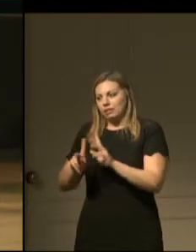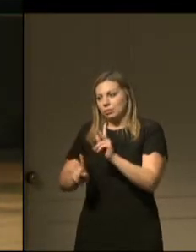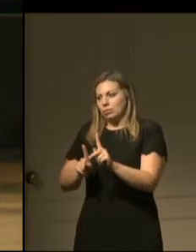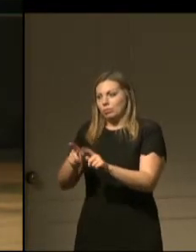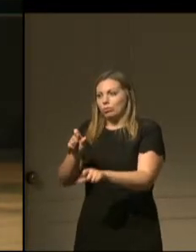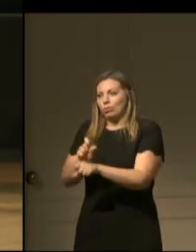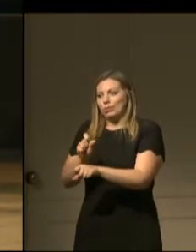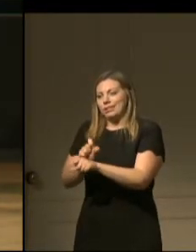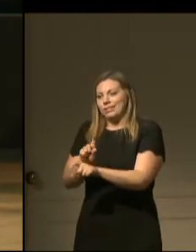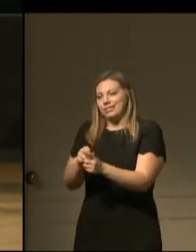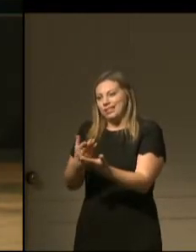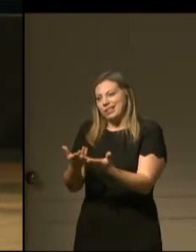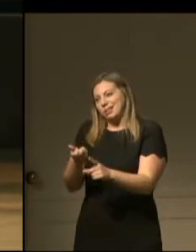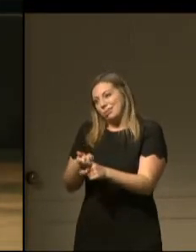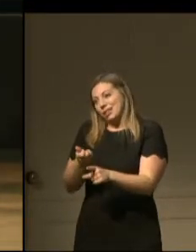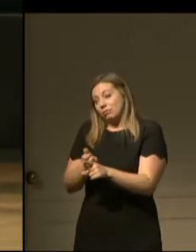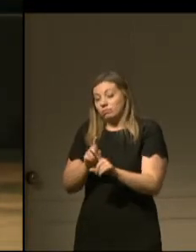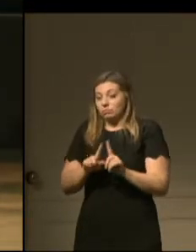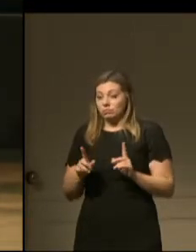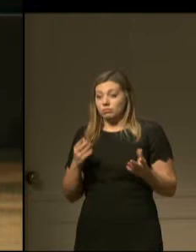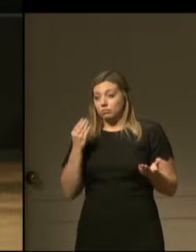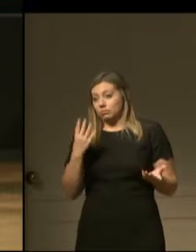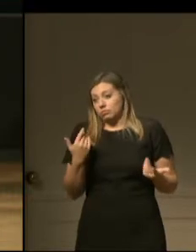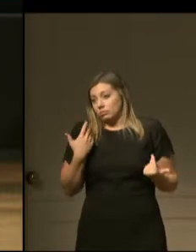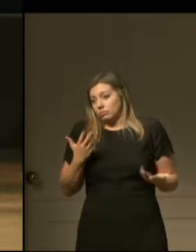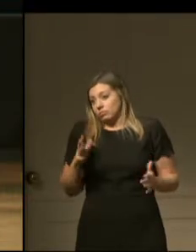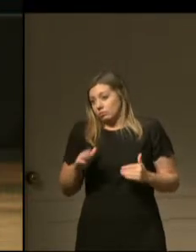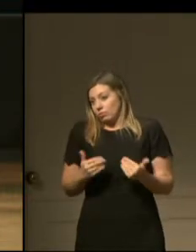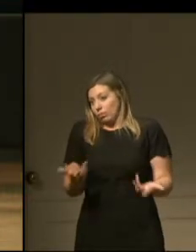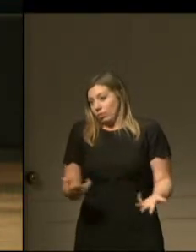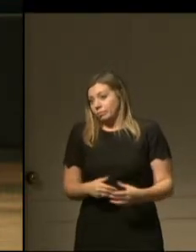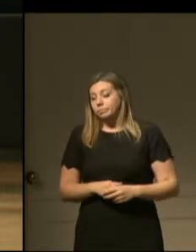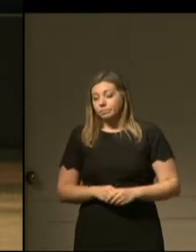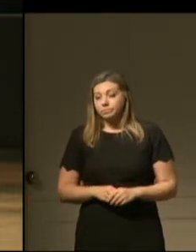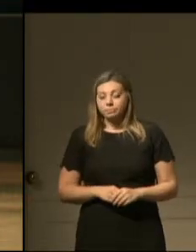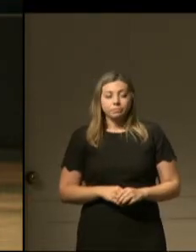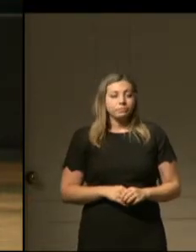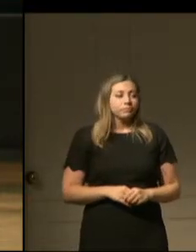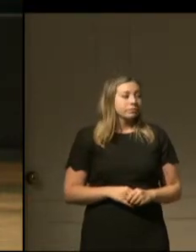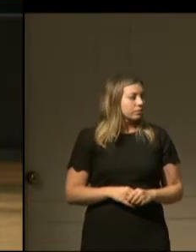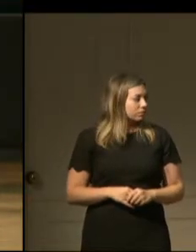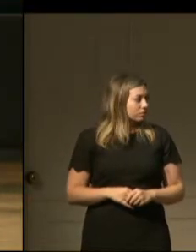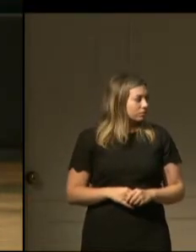things themselves. But I don't know what that process is.